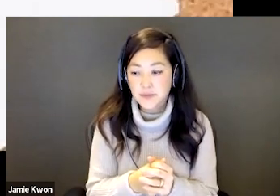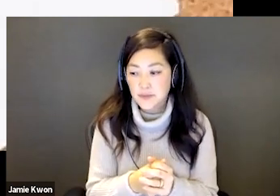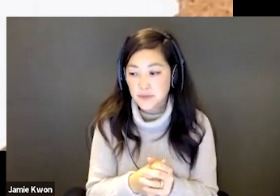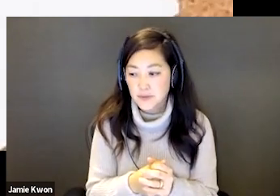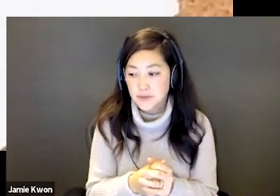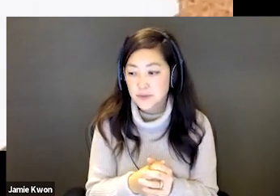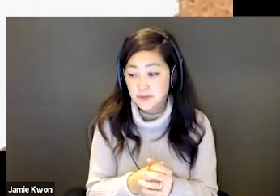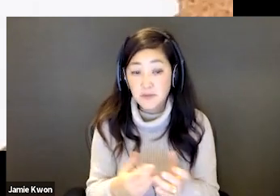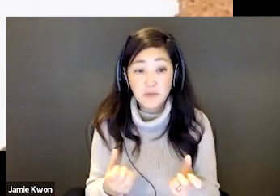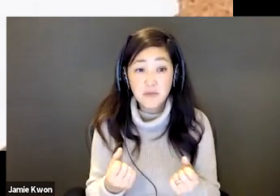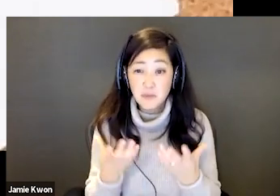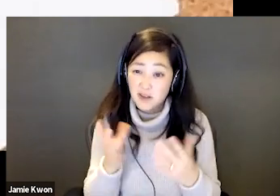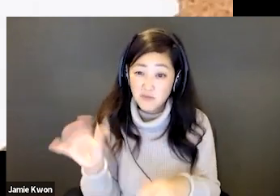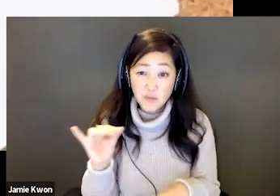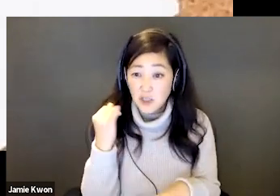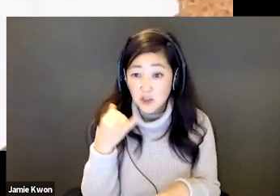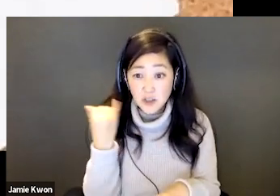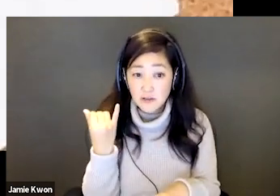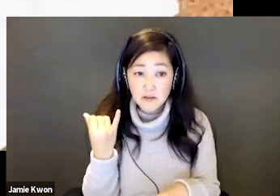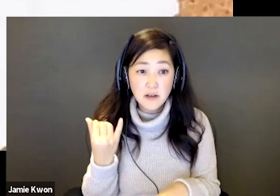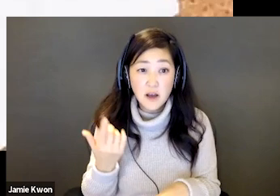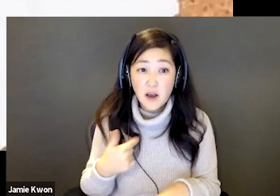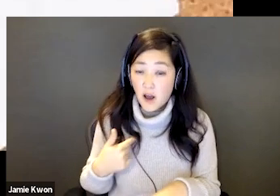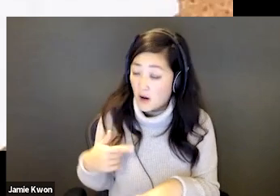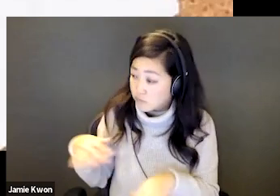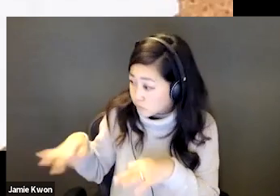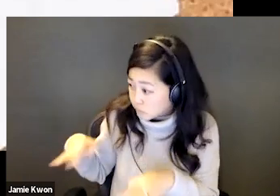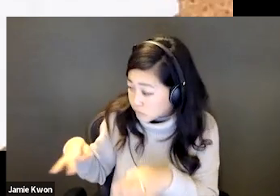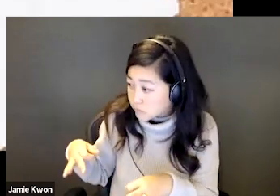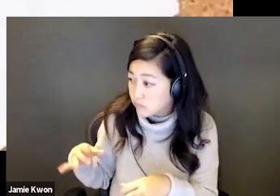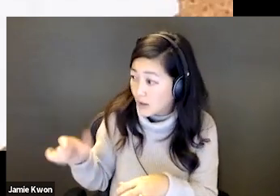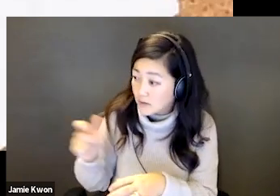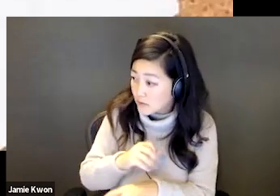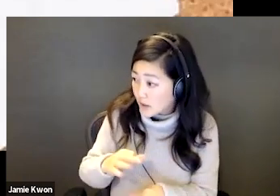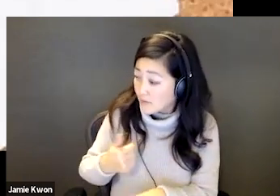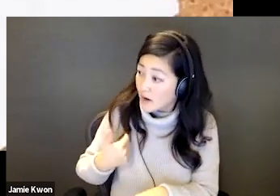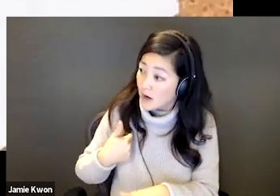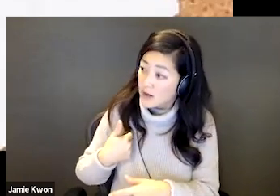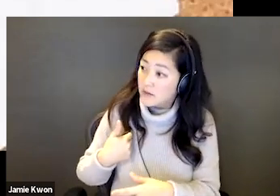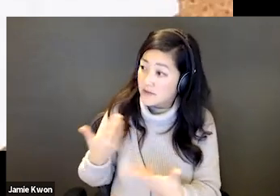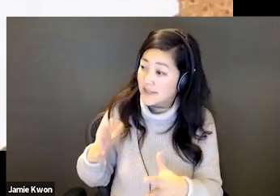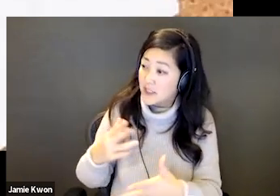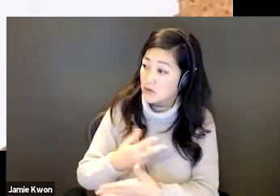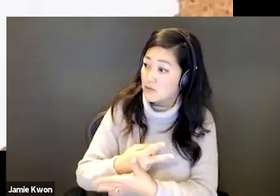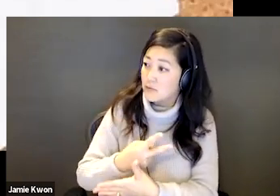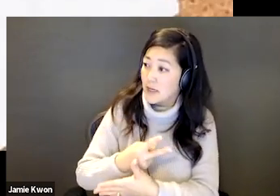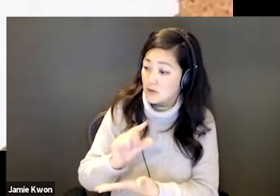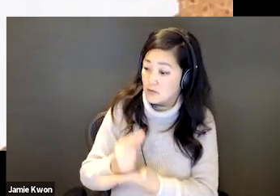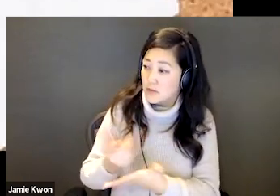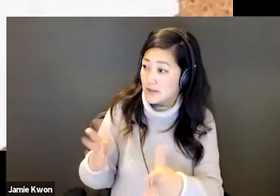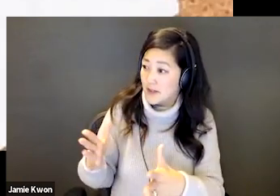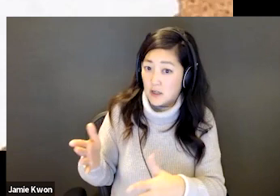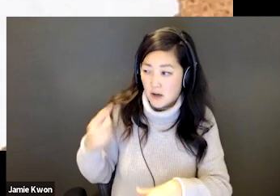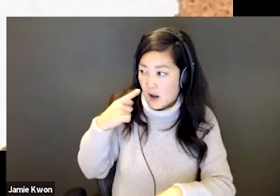Many were jealous. I told my coworkers I had a graduate degree, And I thought that they would be educated too,